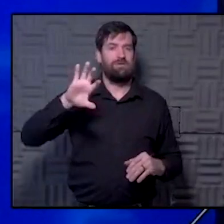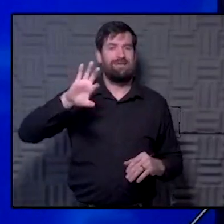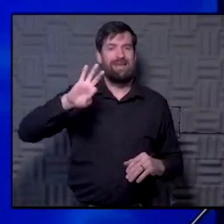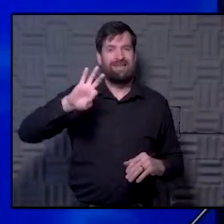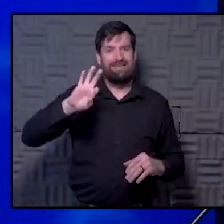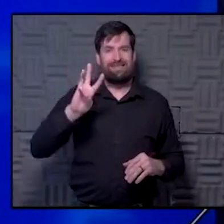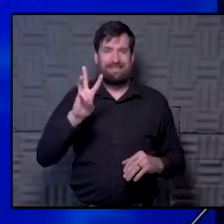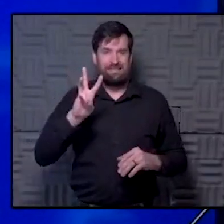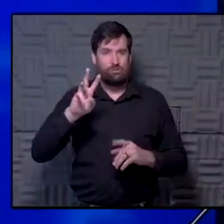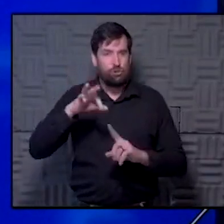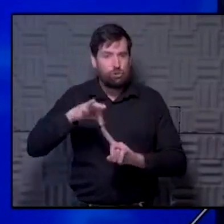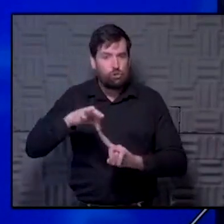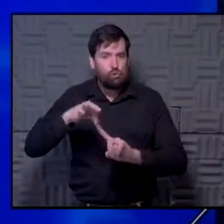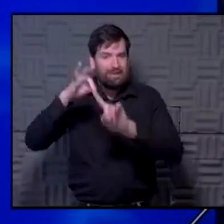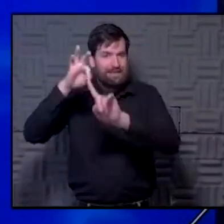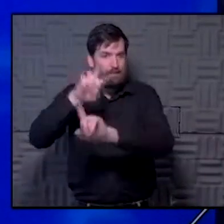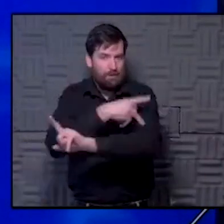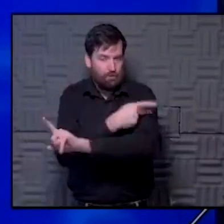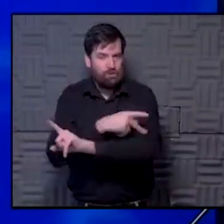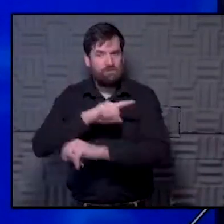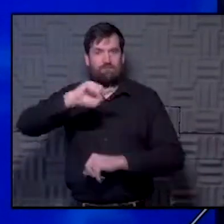9,796 unique patients first doses.